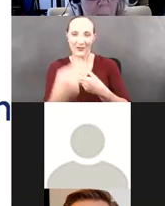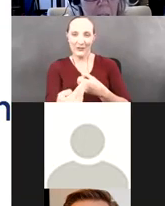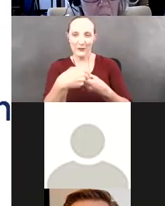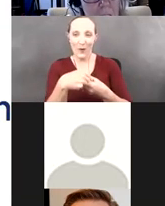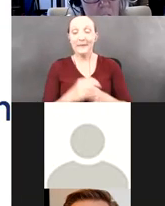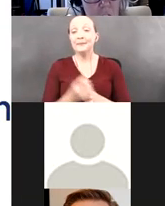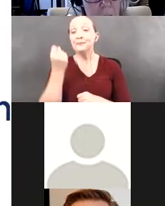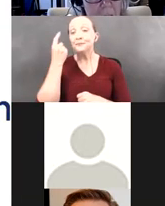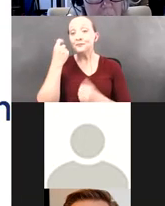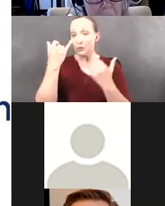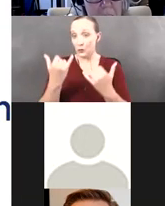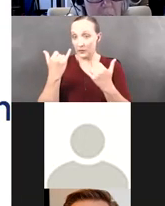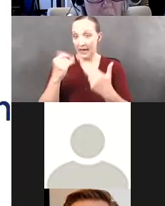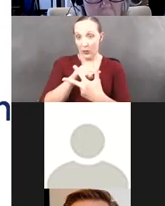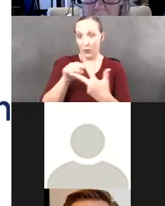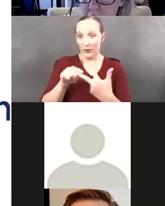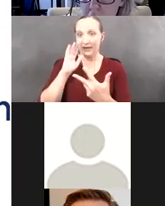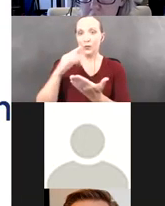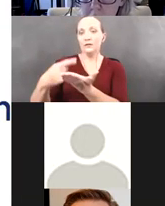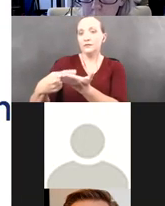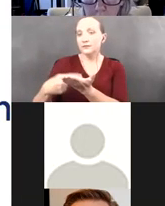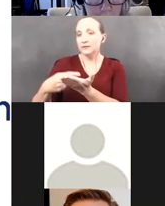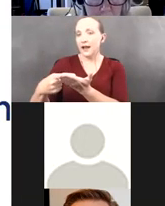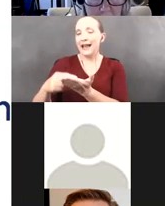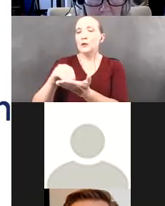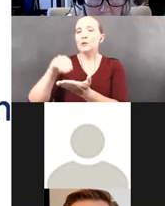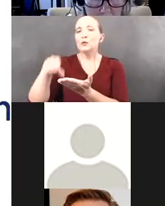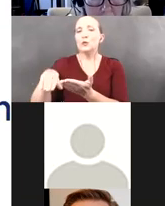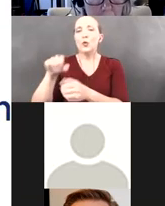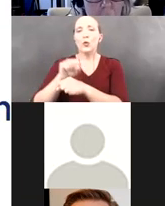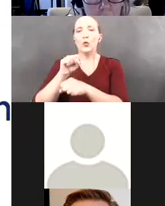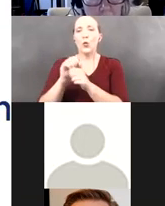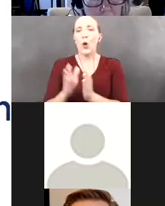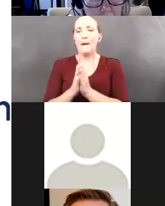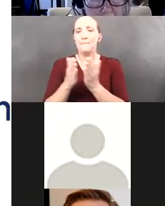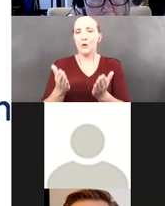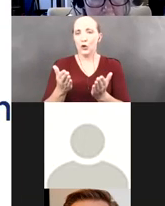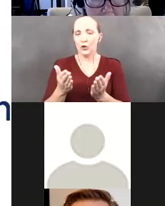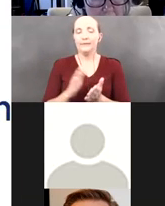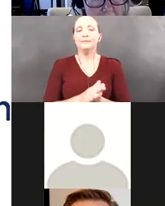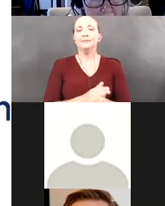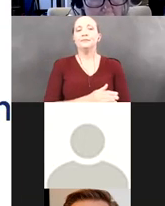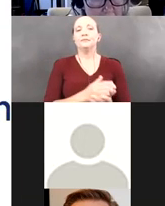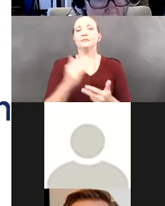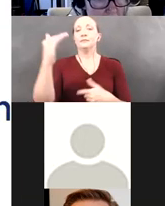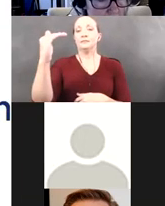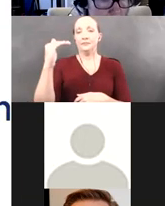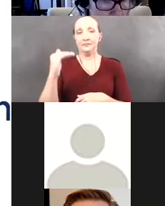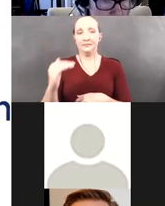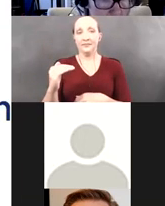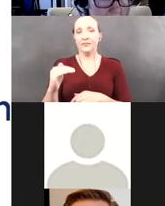Today our Gracias por panelists are going to acompañarnos. discuss Hoy las student panelistas van a hablar workbooks, acerca de los Great libros de trabajo Minds del in alumno, Sync